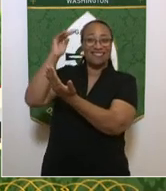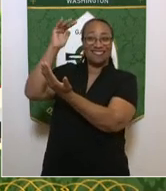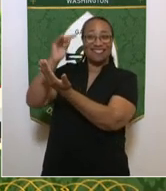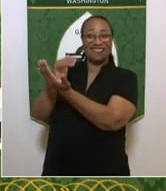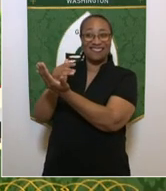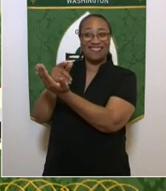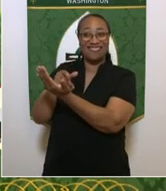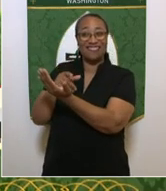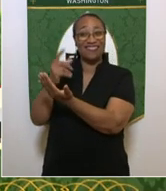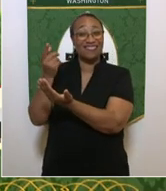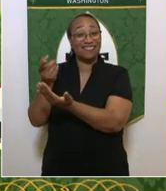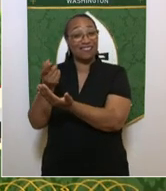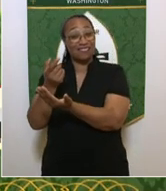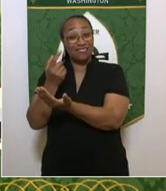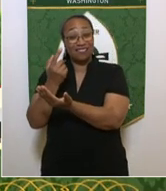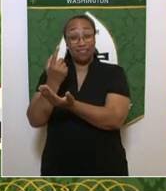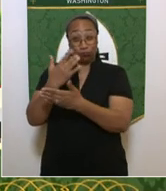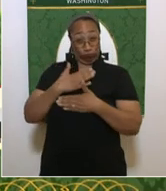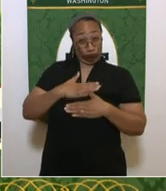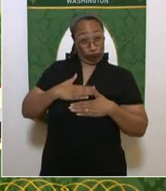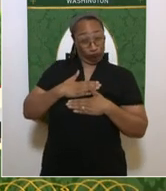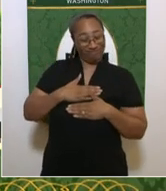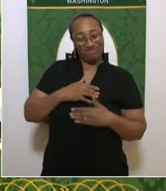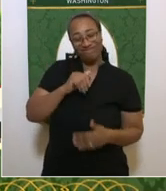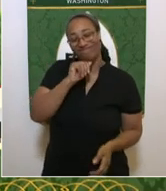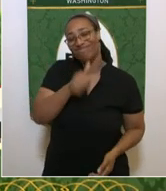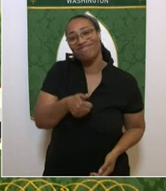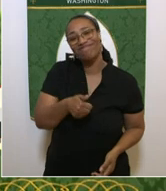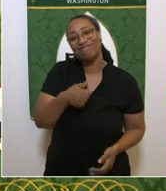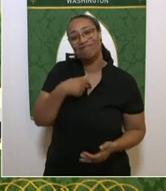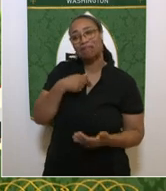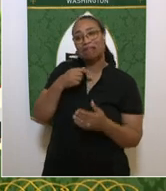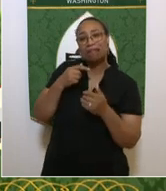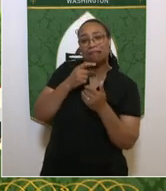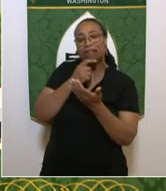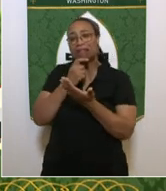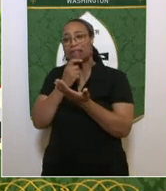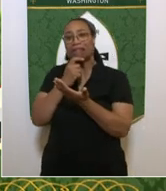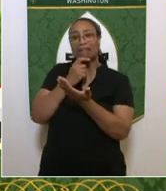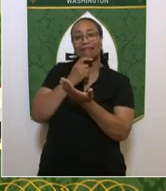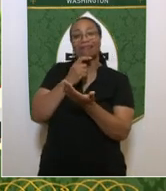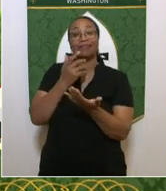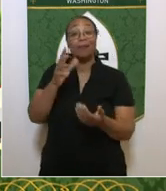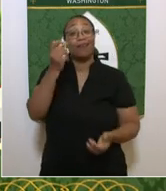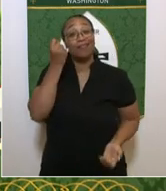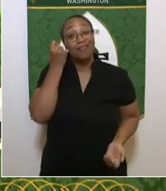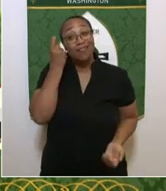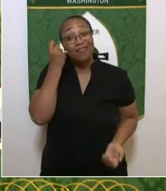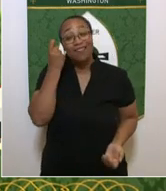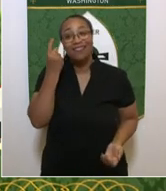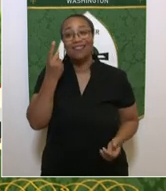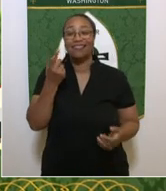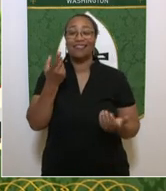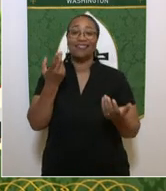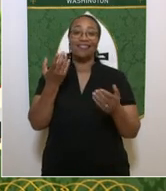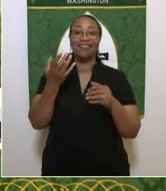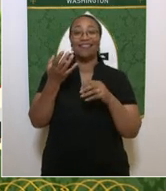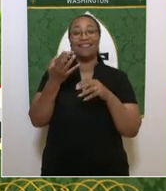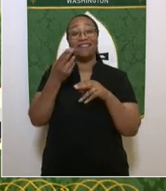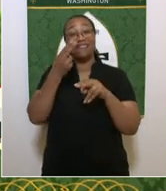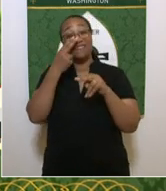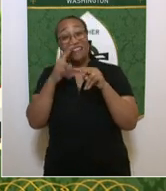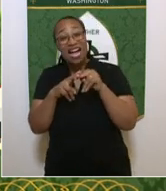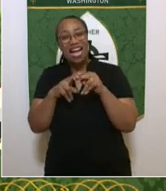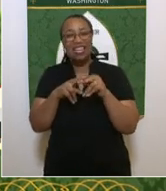always enjoyable, but it's not exactly not fun. And what do I mean by that? That's